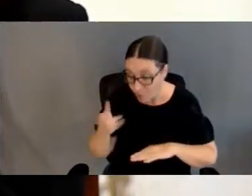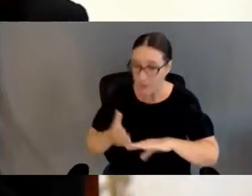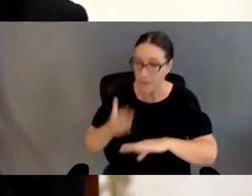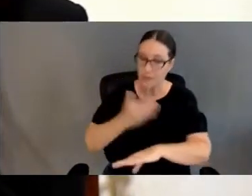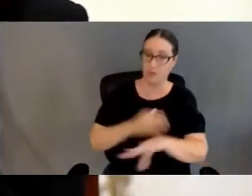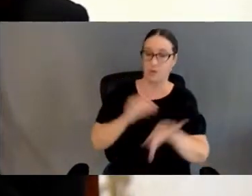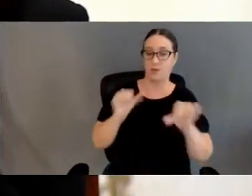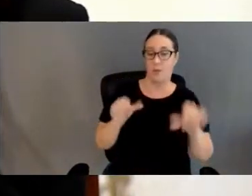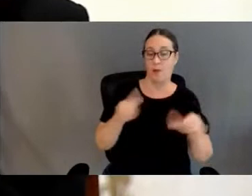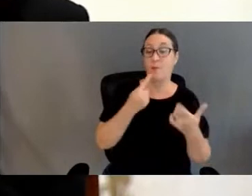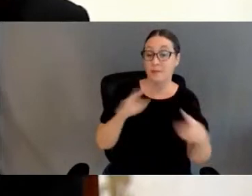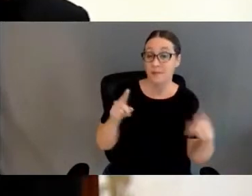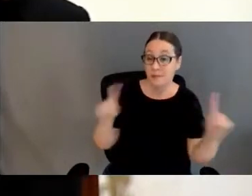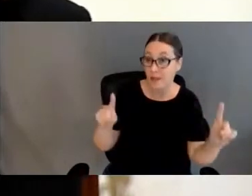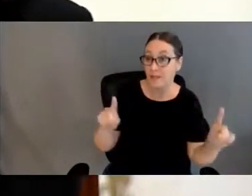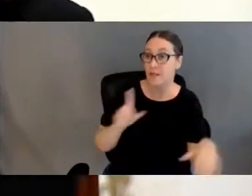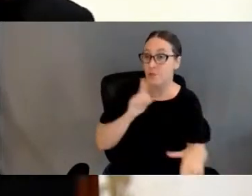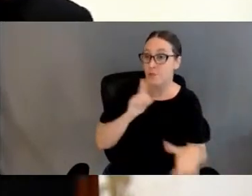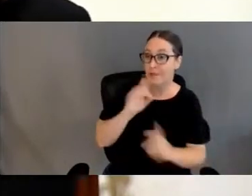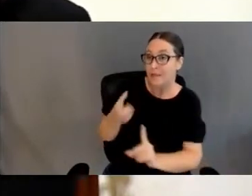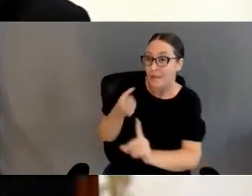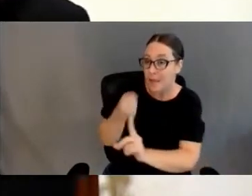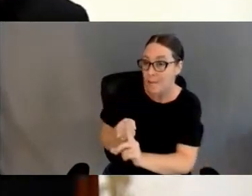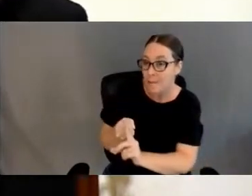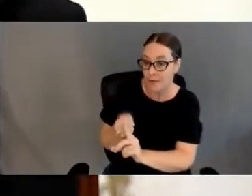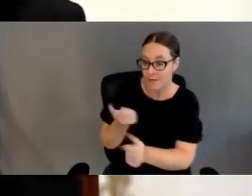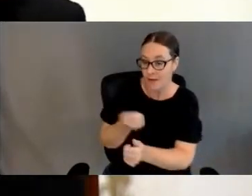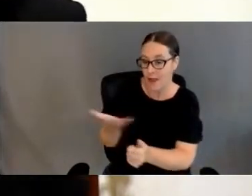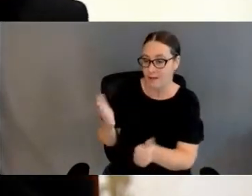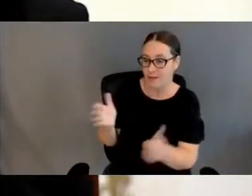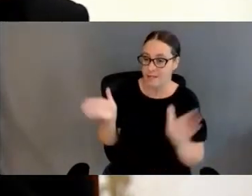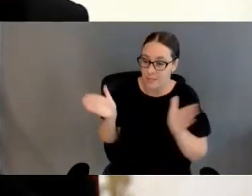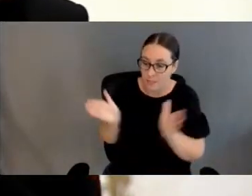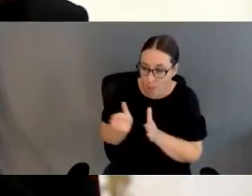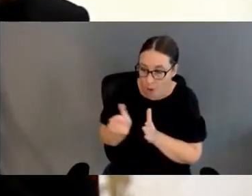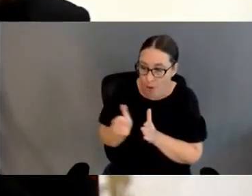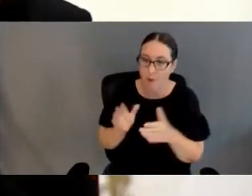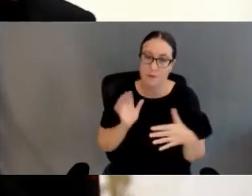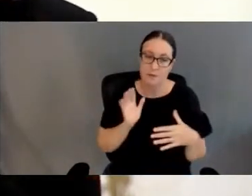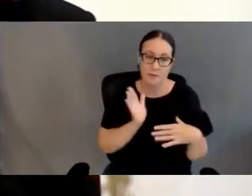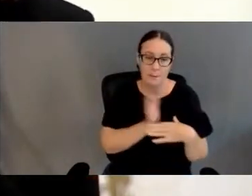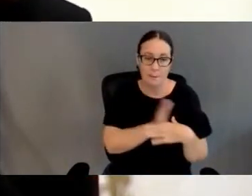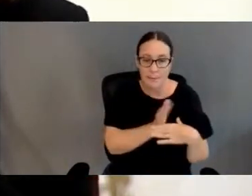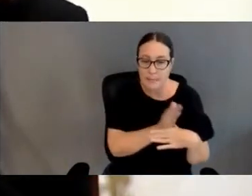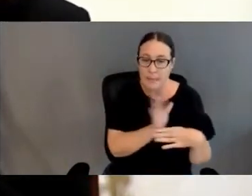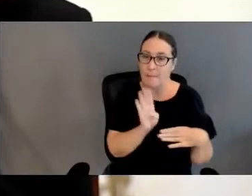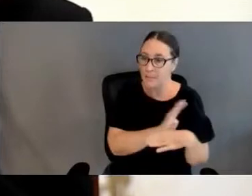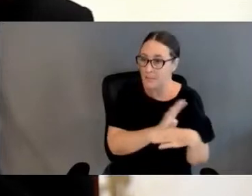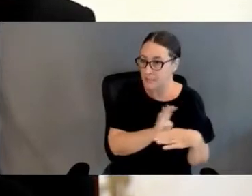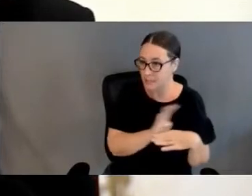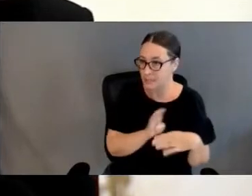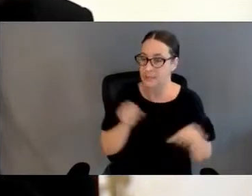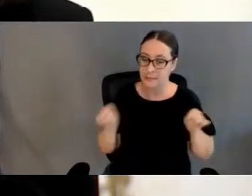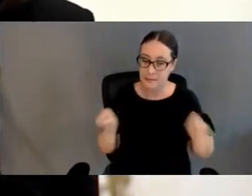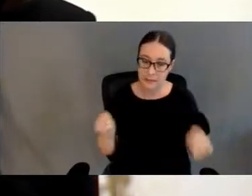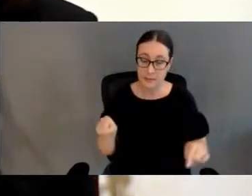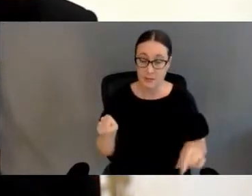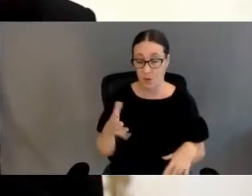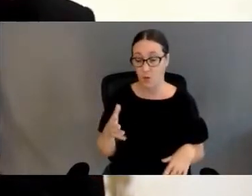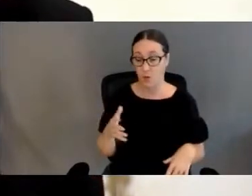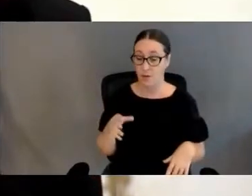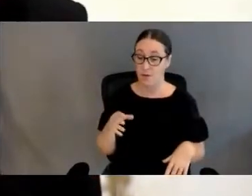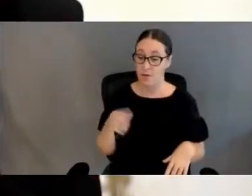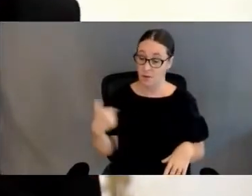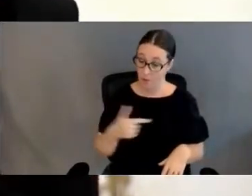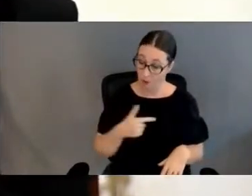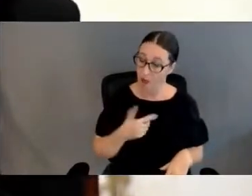possibility of success and really the impact of any of these small, medium businesses. So for us, it was the combination of capital as